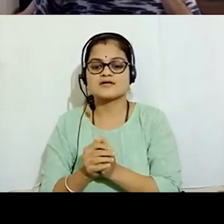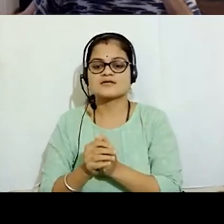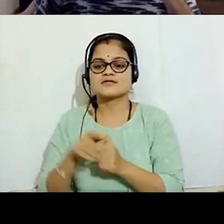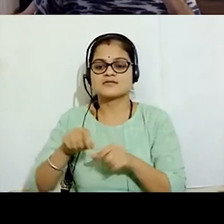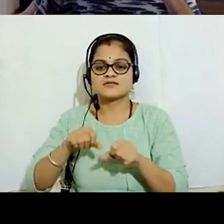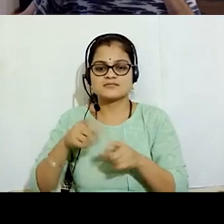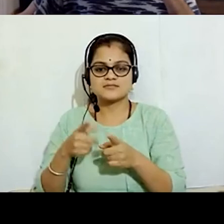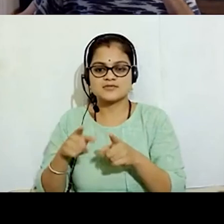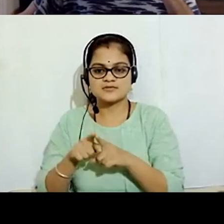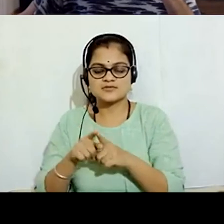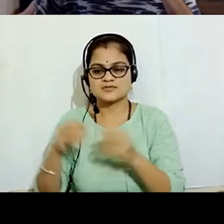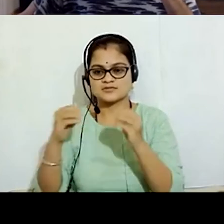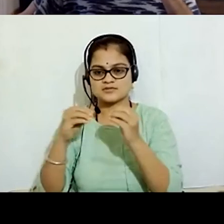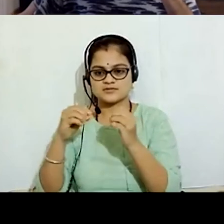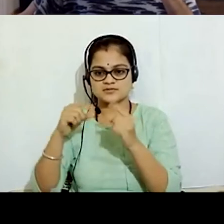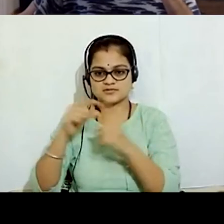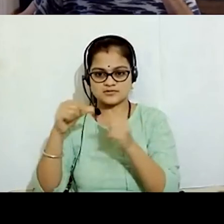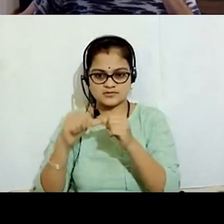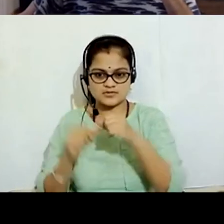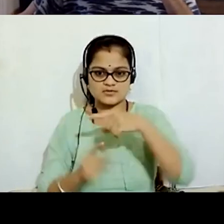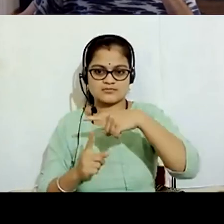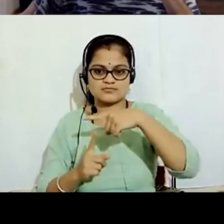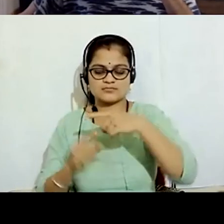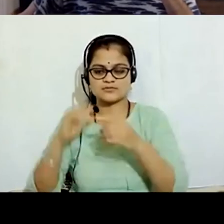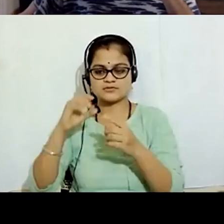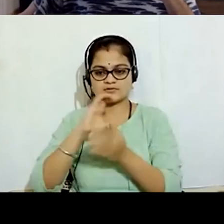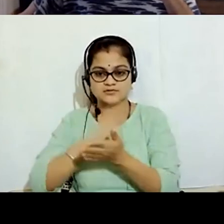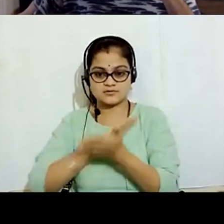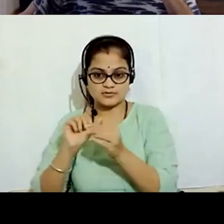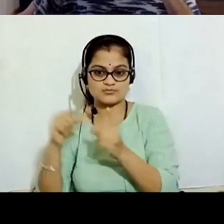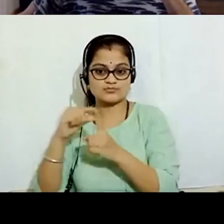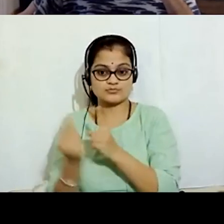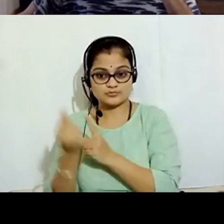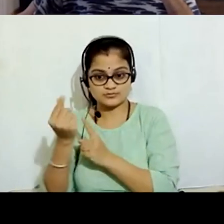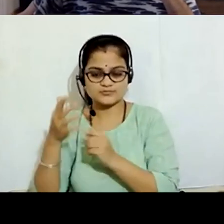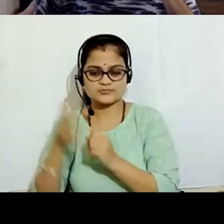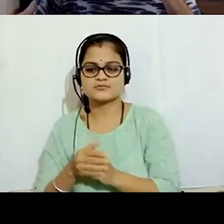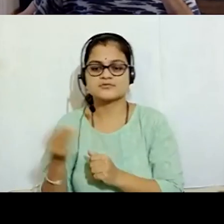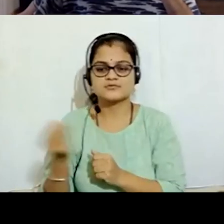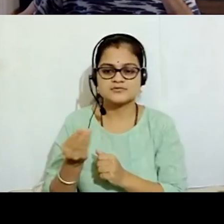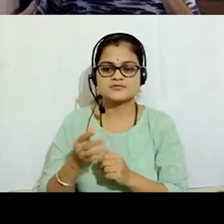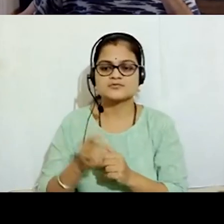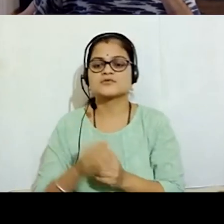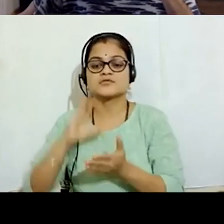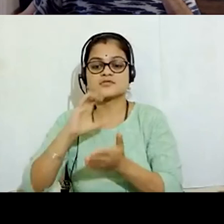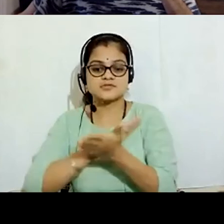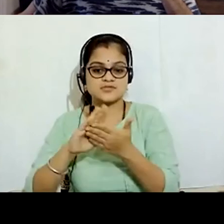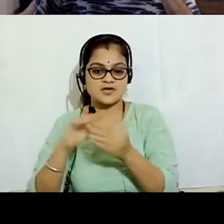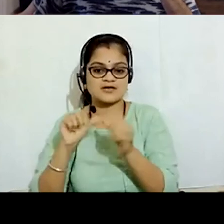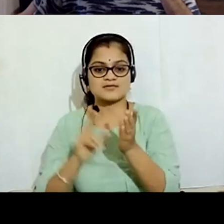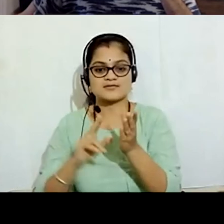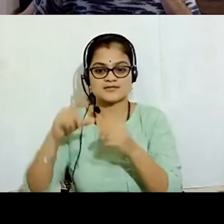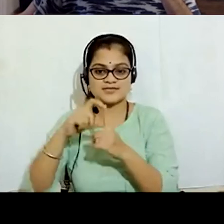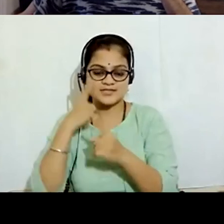as we call it here, is what makes the main rhythm for my track. And I layered it with sounds of Chandni Chowk, which is the busiest market